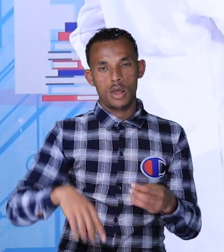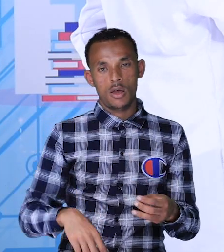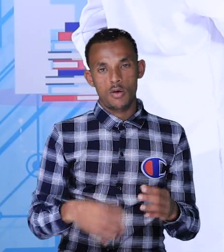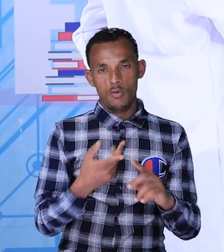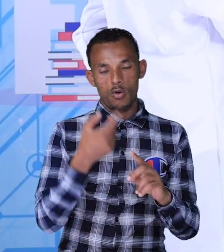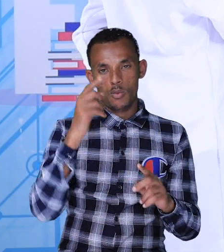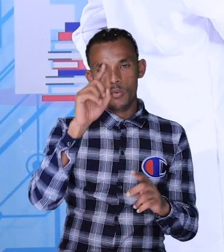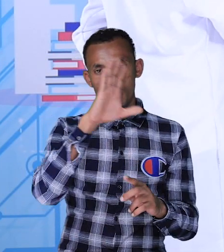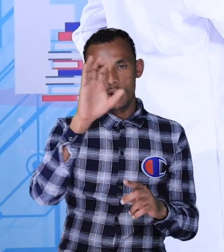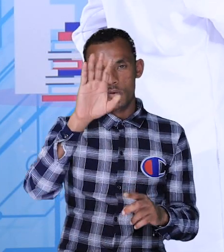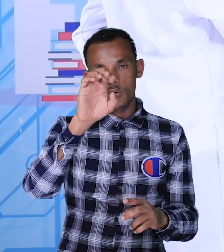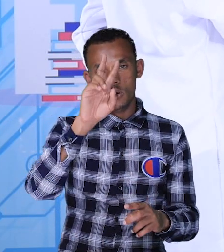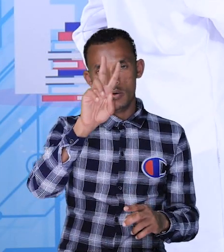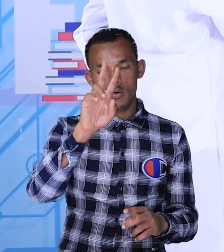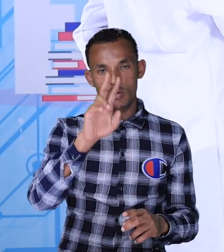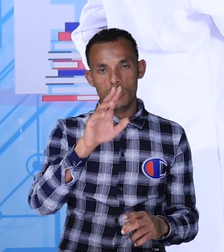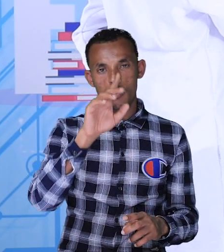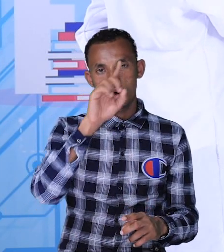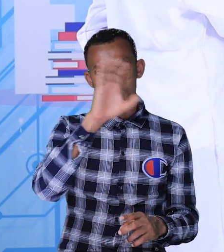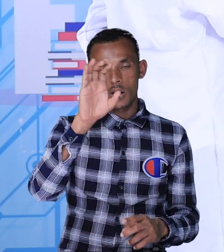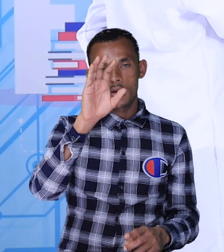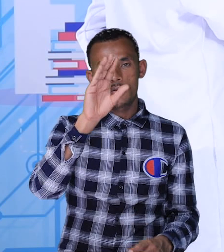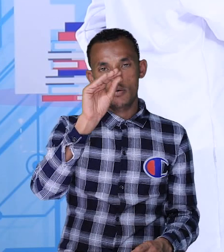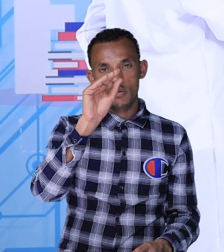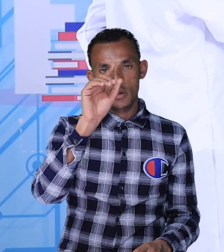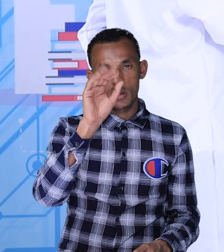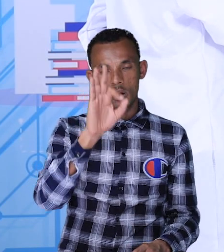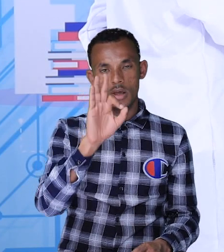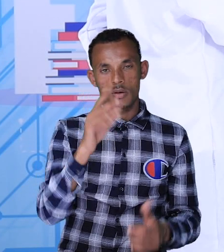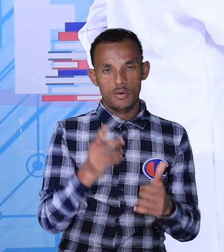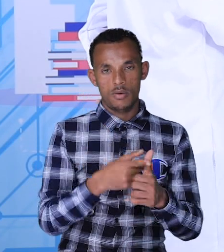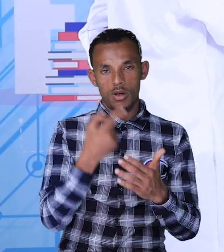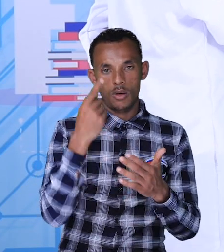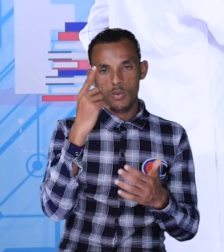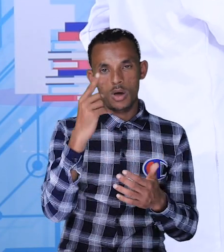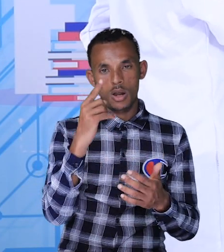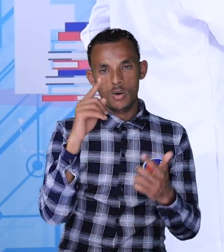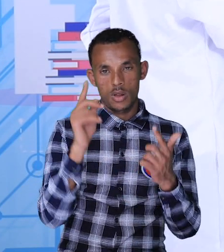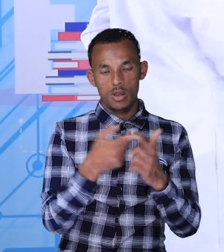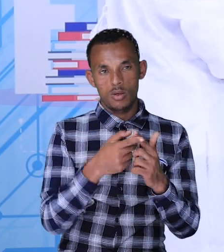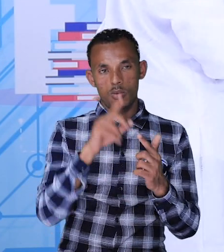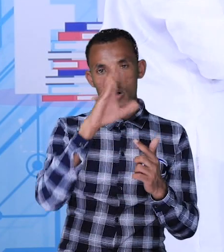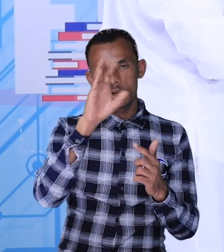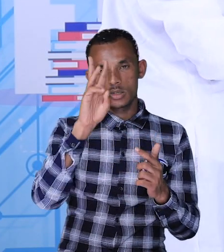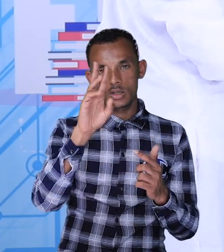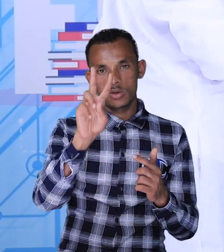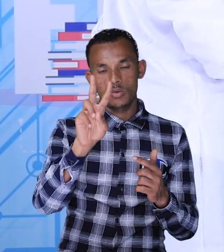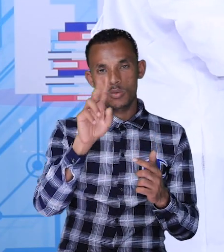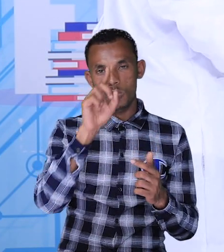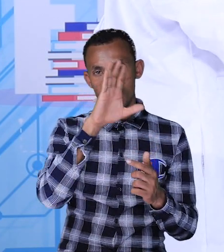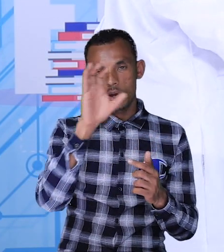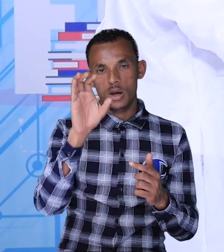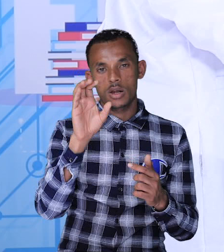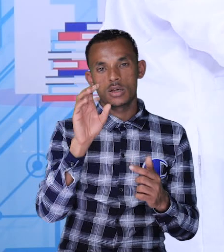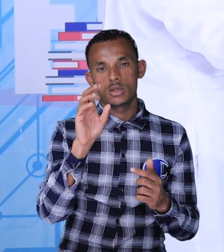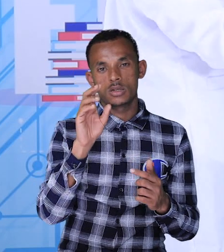From 140 to 159, the first class is this one, second class is from 160 to 179.